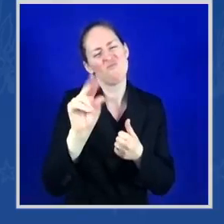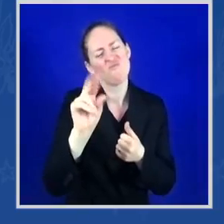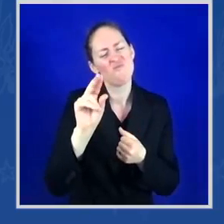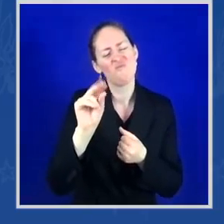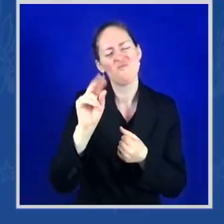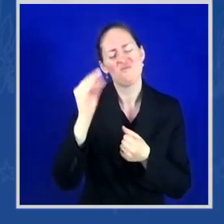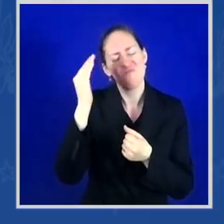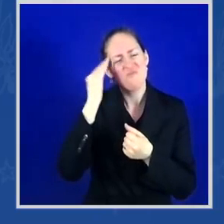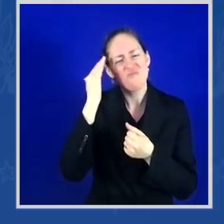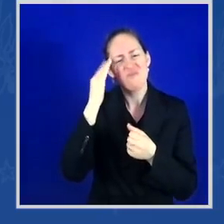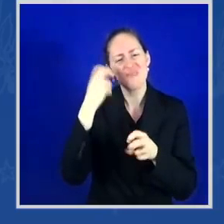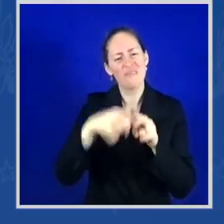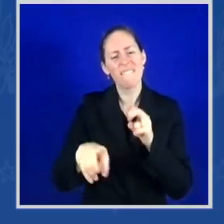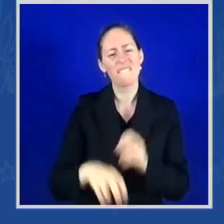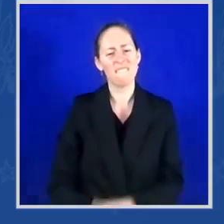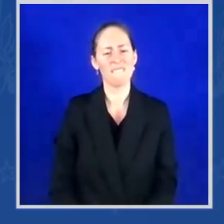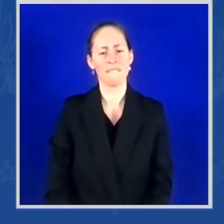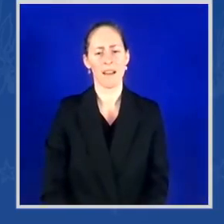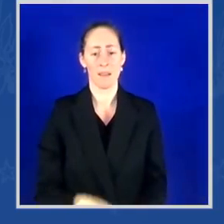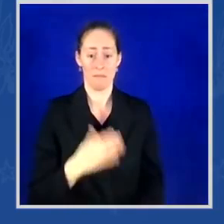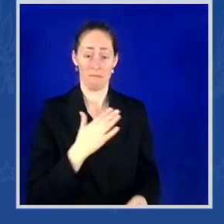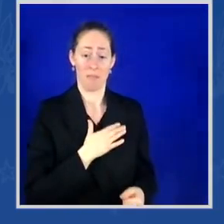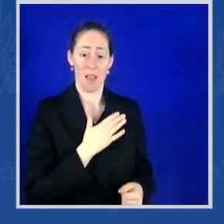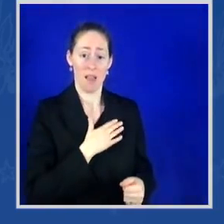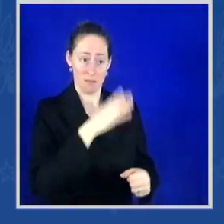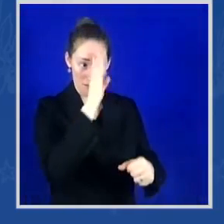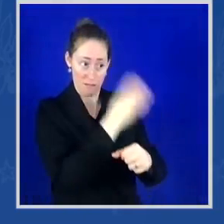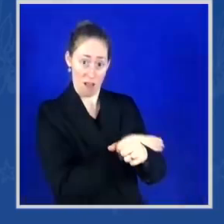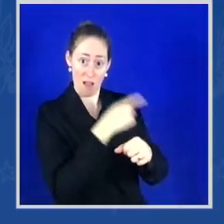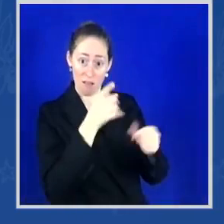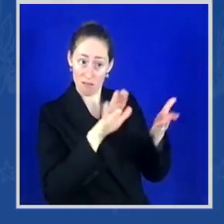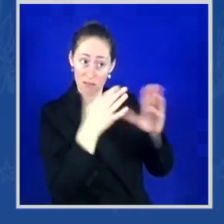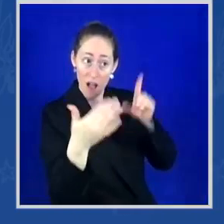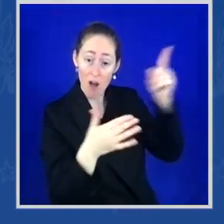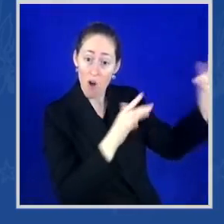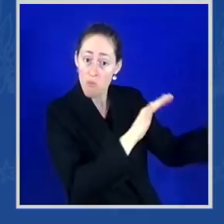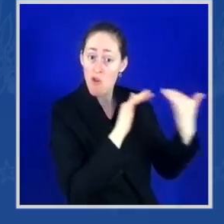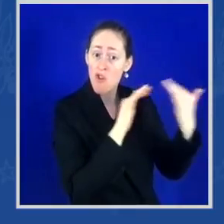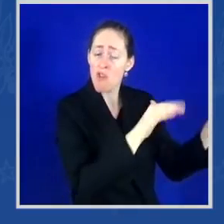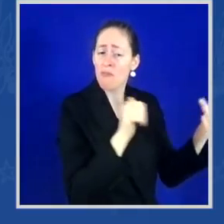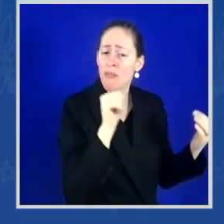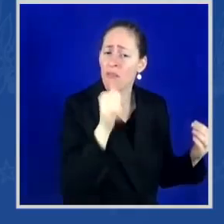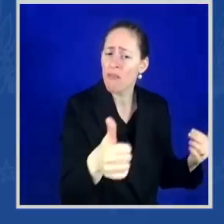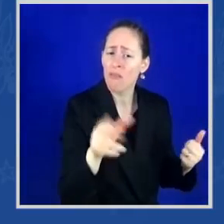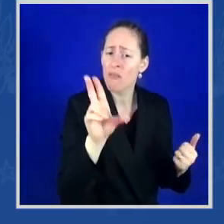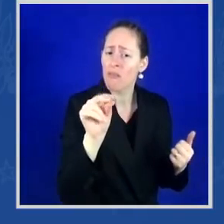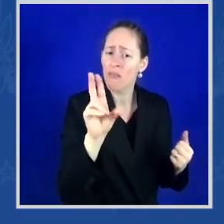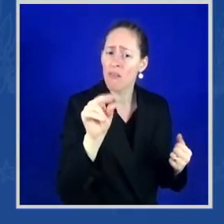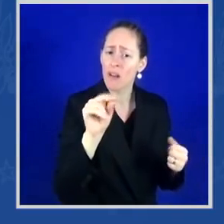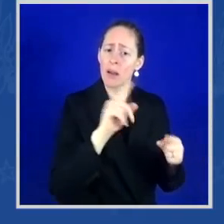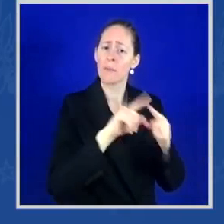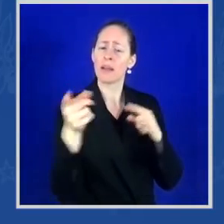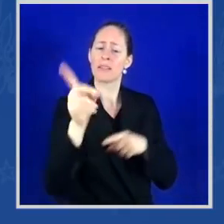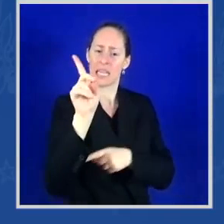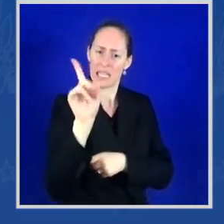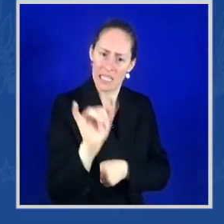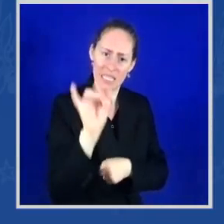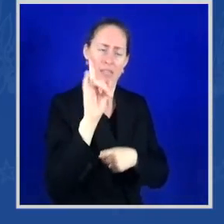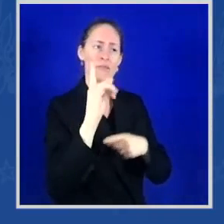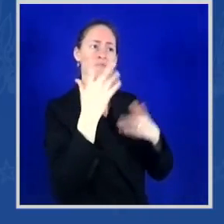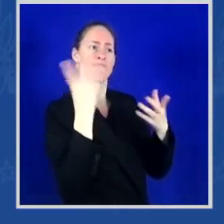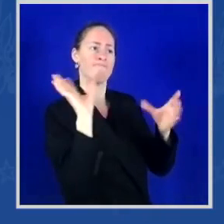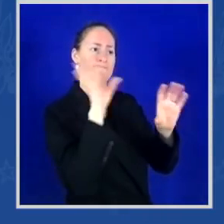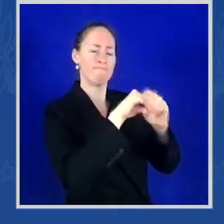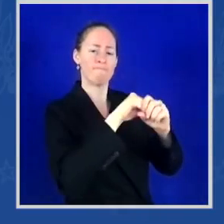was serving in the Delaware National Guard unit in Iraq for a year. That was one of the proudest things he did in his life. So thank